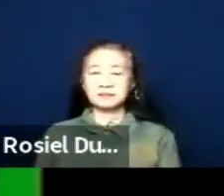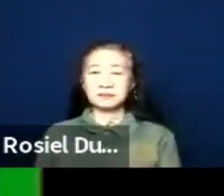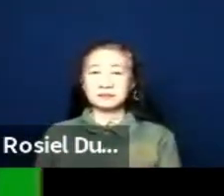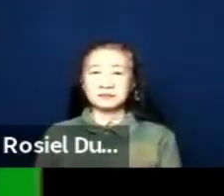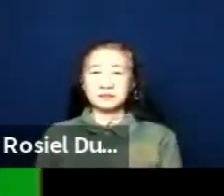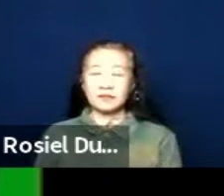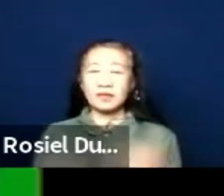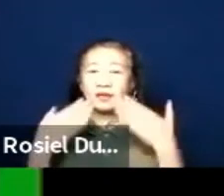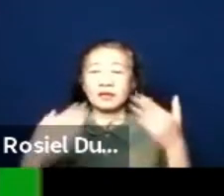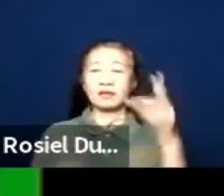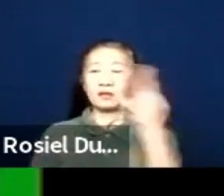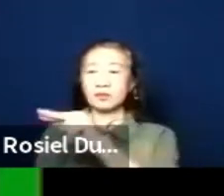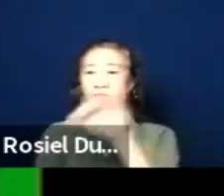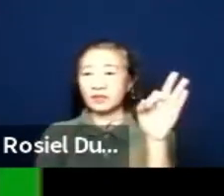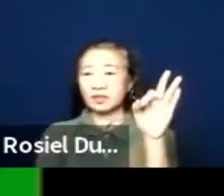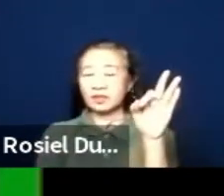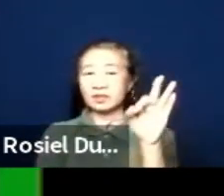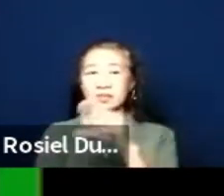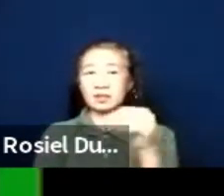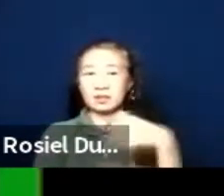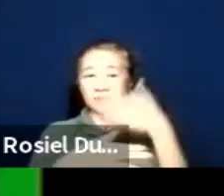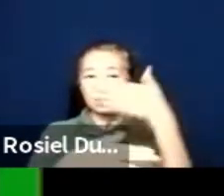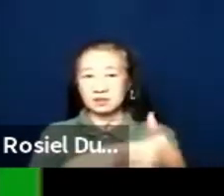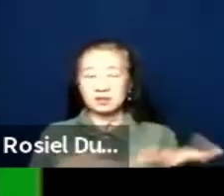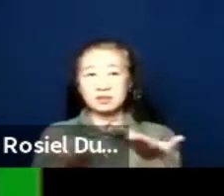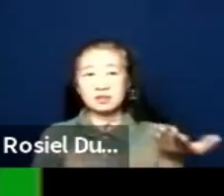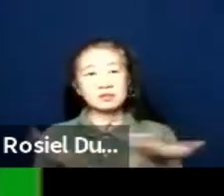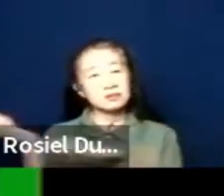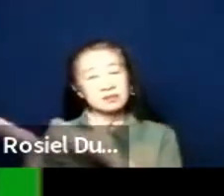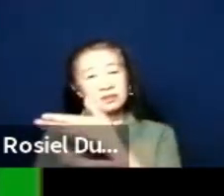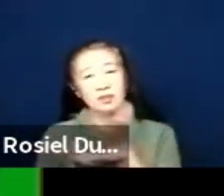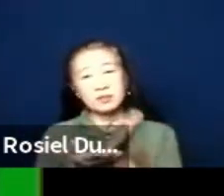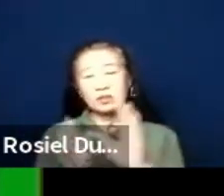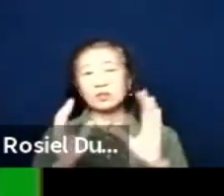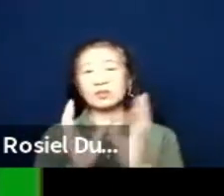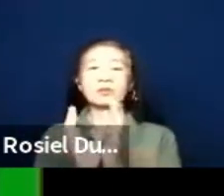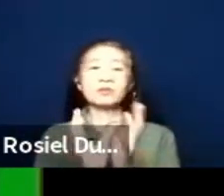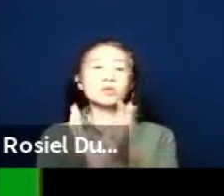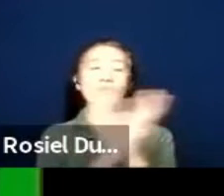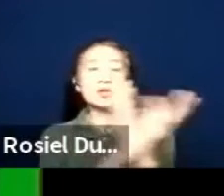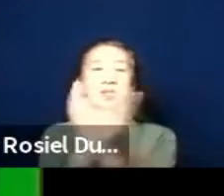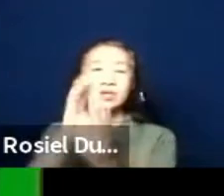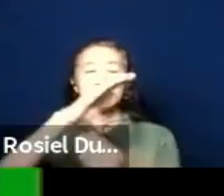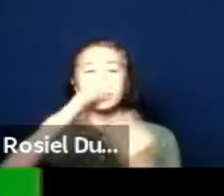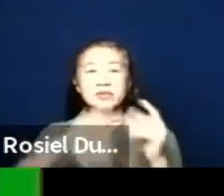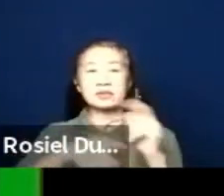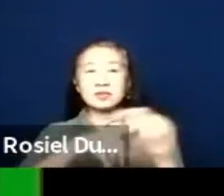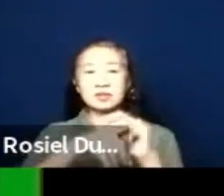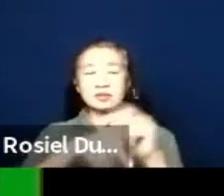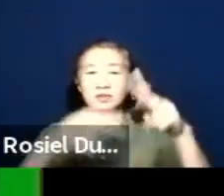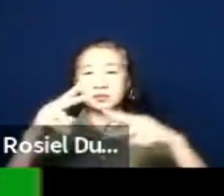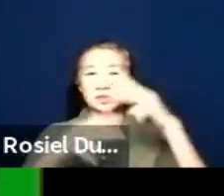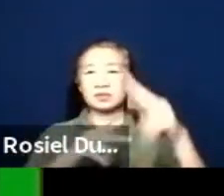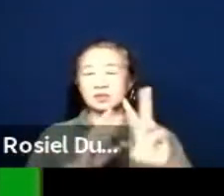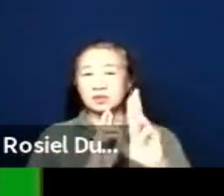And thank you, Norphil. And next, here are some of the community-based trainings the Autism Response